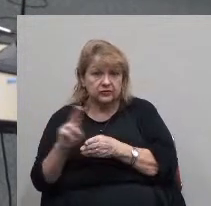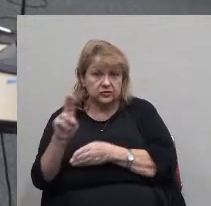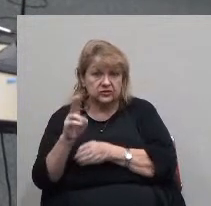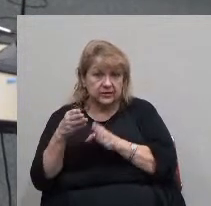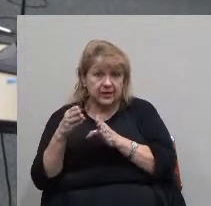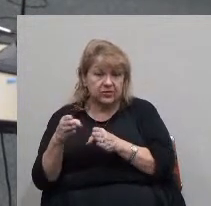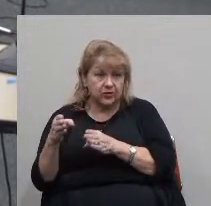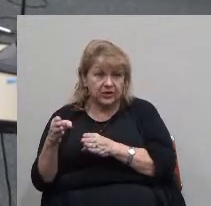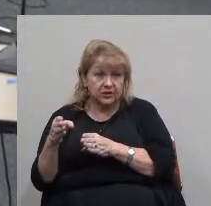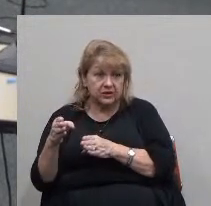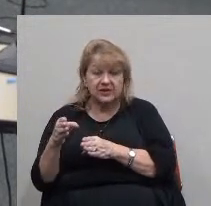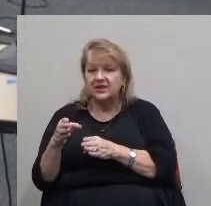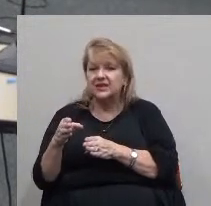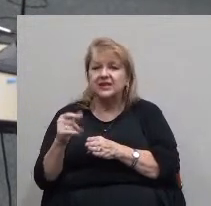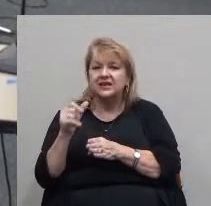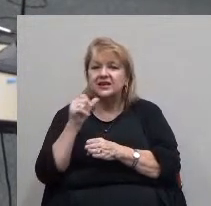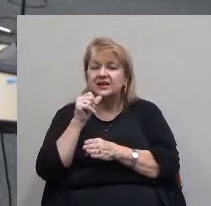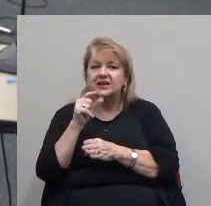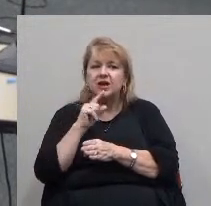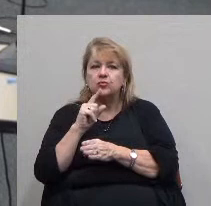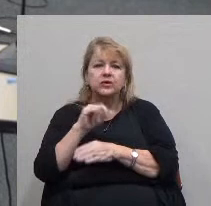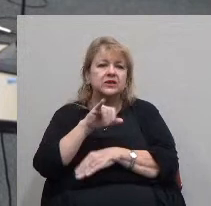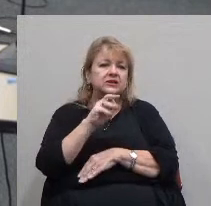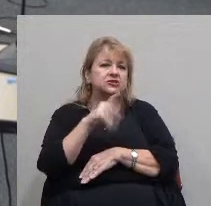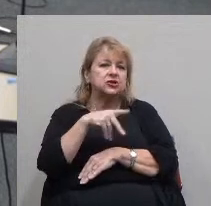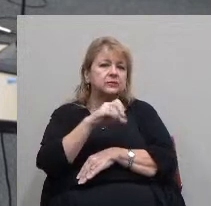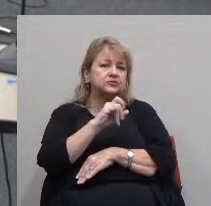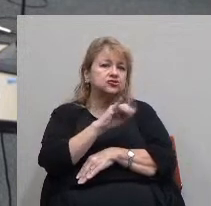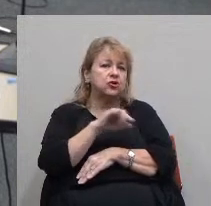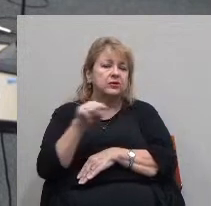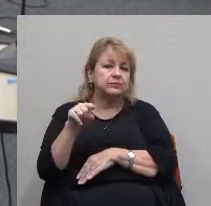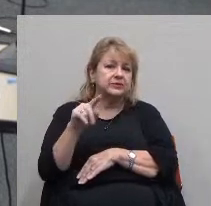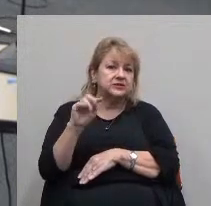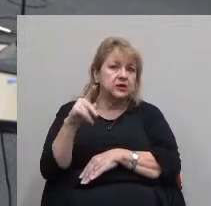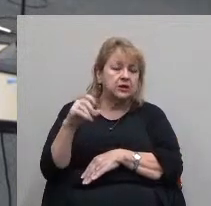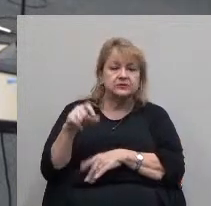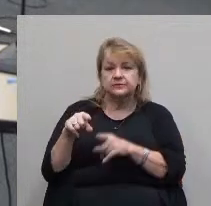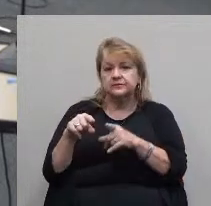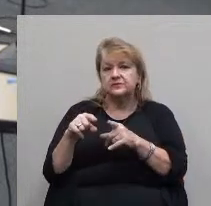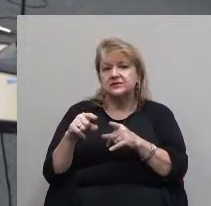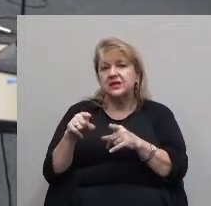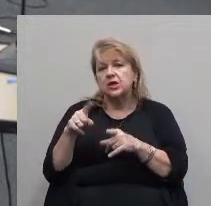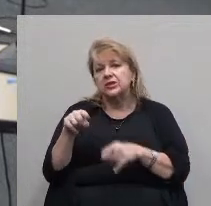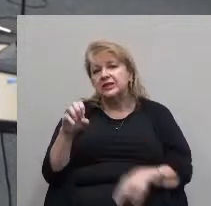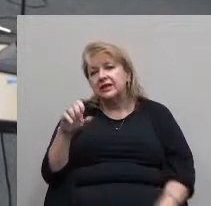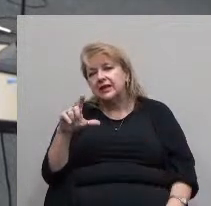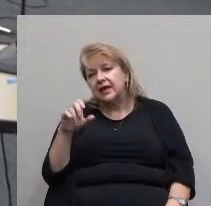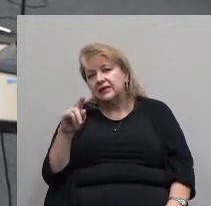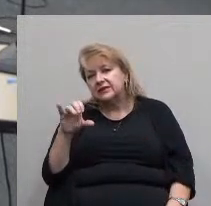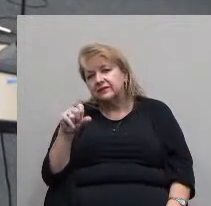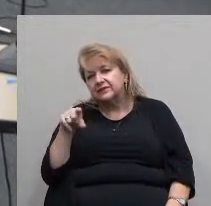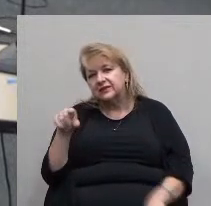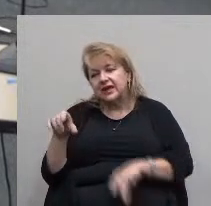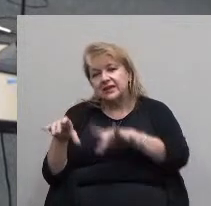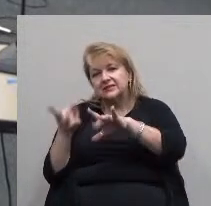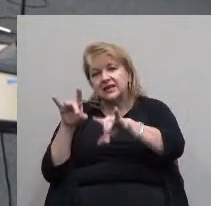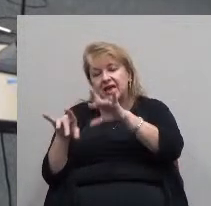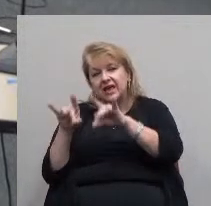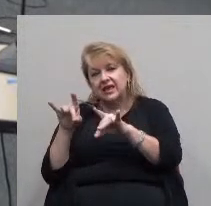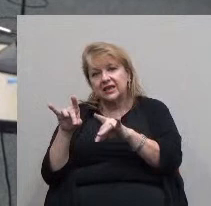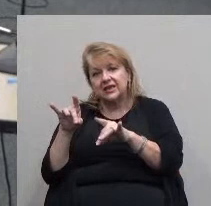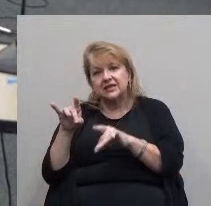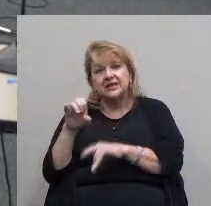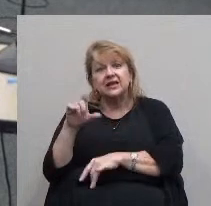pathway. They're not necessarily on a Jumpstart pathway. So the number of electives that they can take